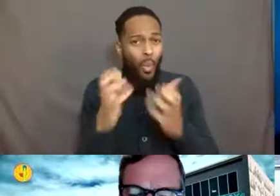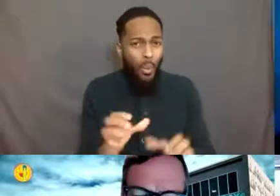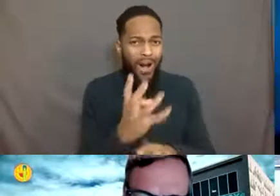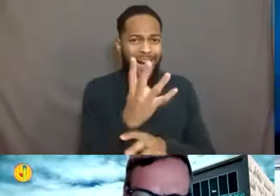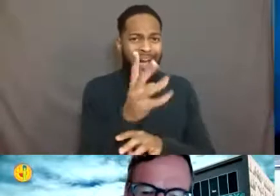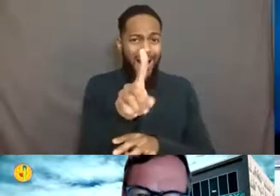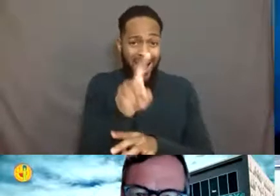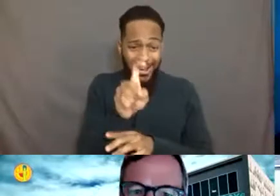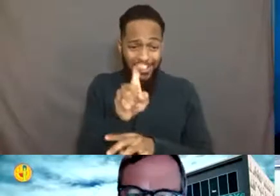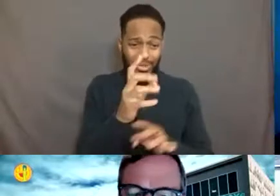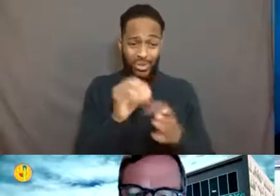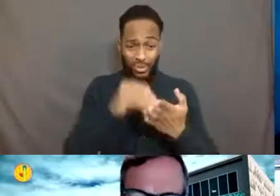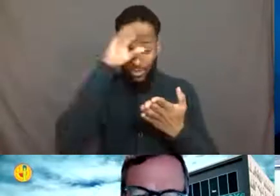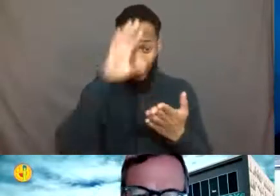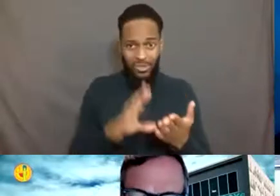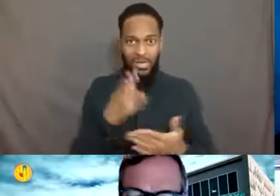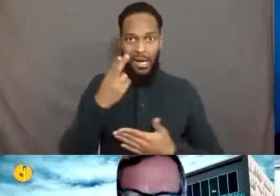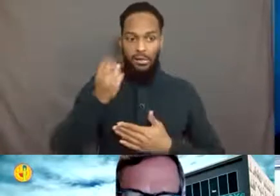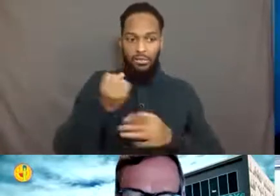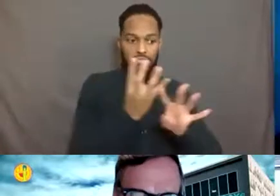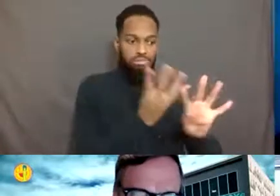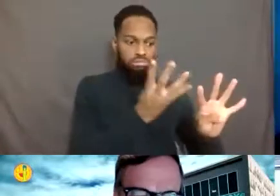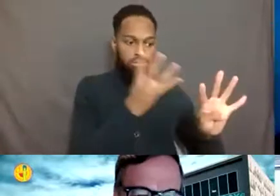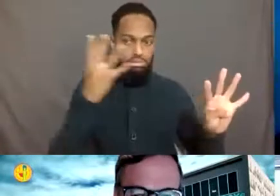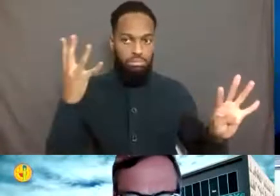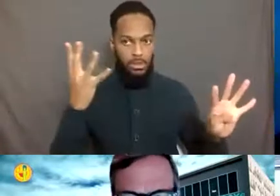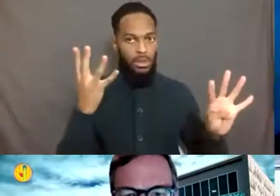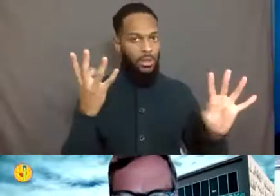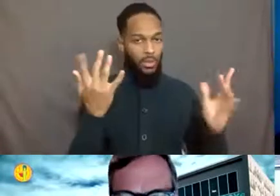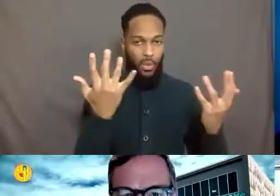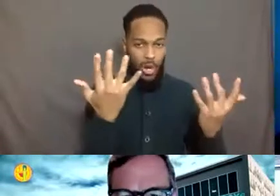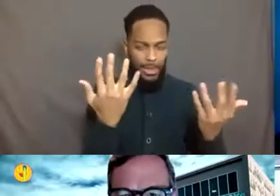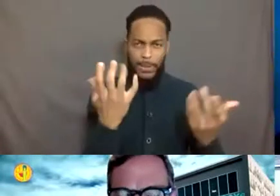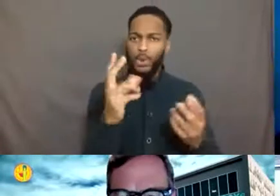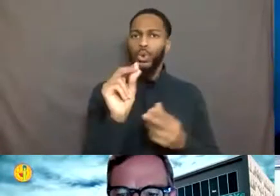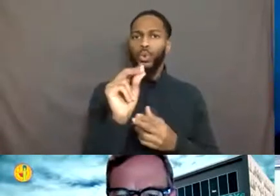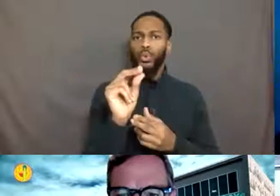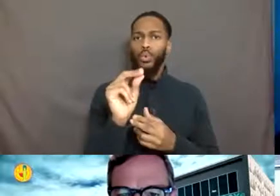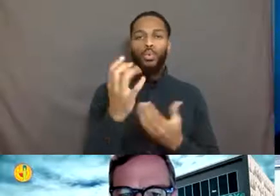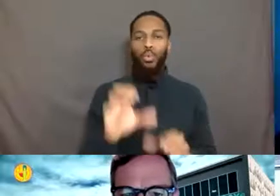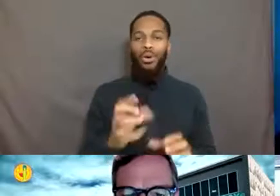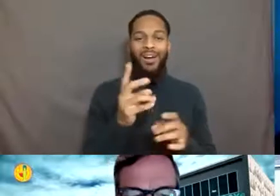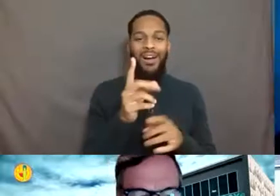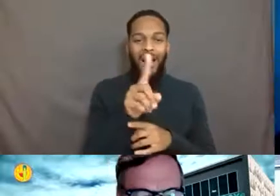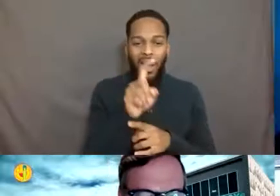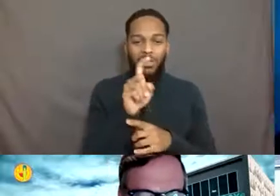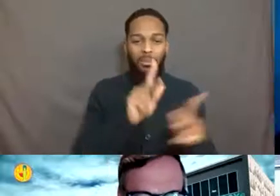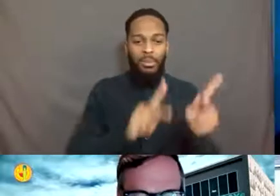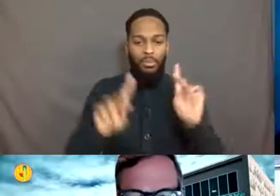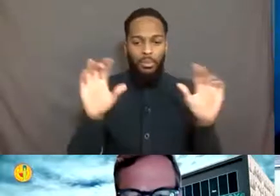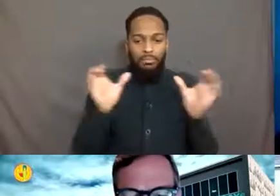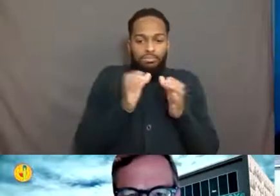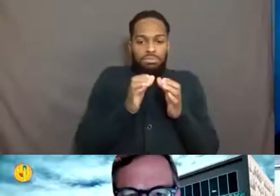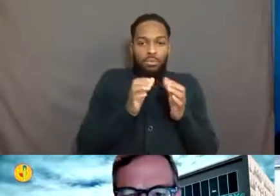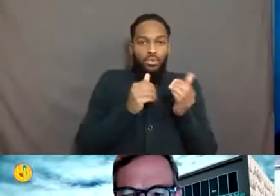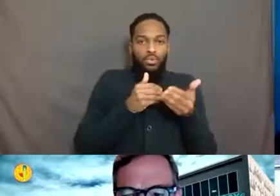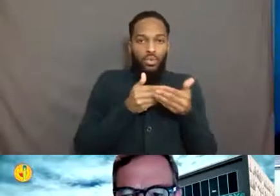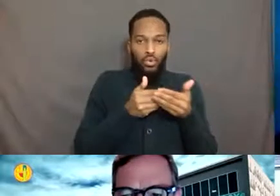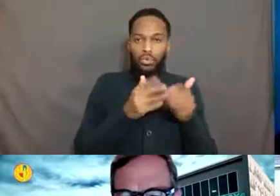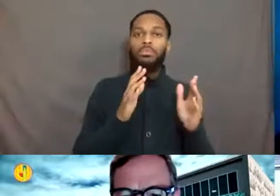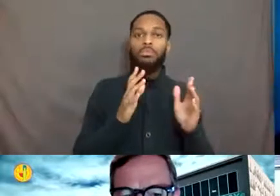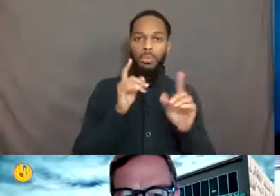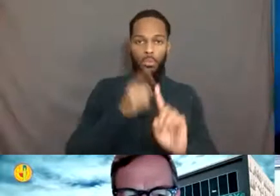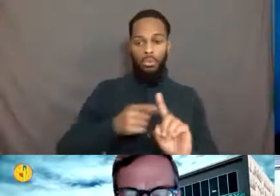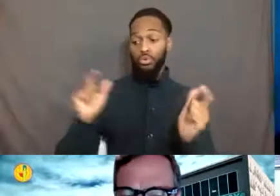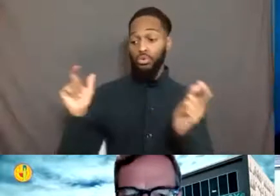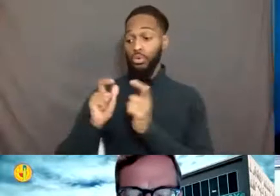We want them quickly in, safely in, with an accurate record of where we stand on that. That's the purpose of this information system. In